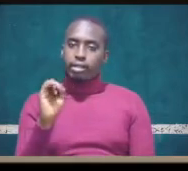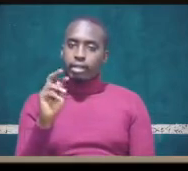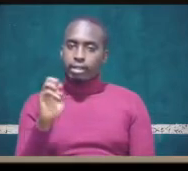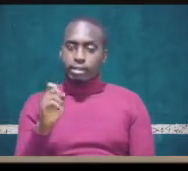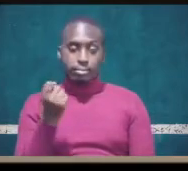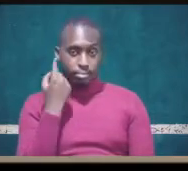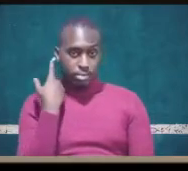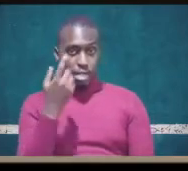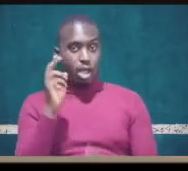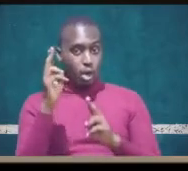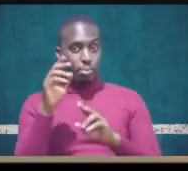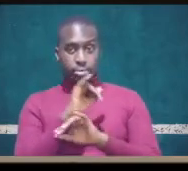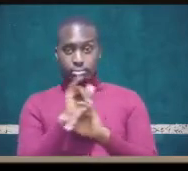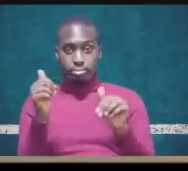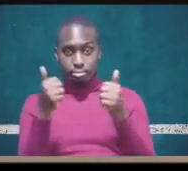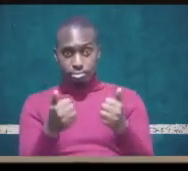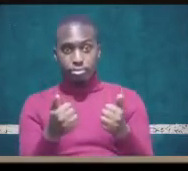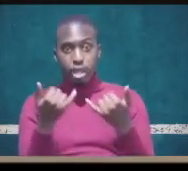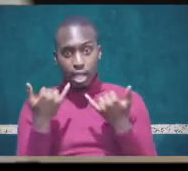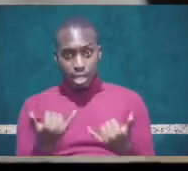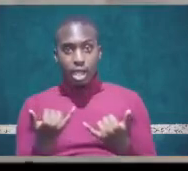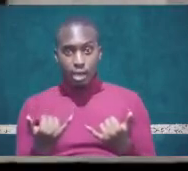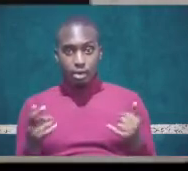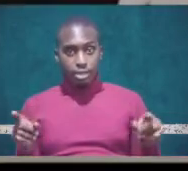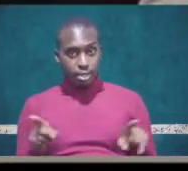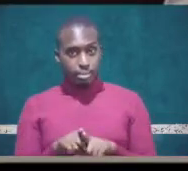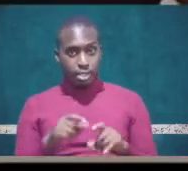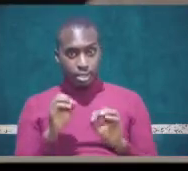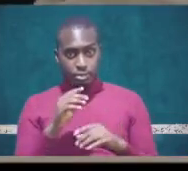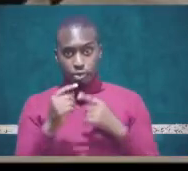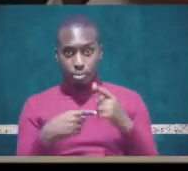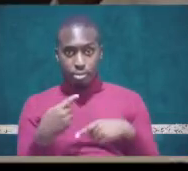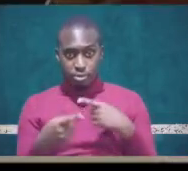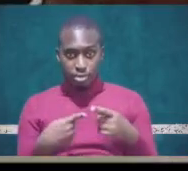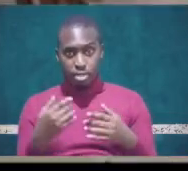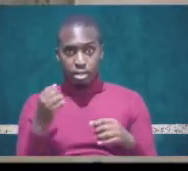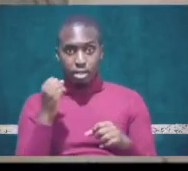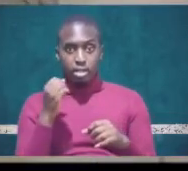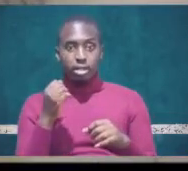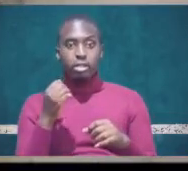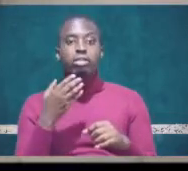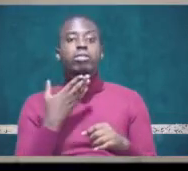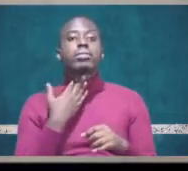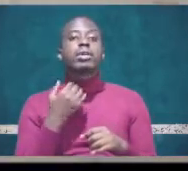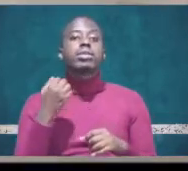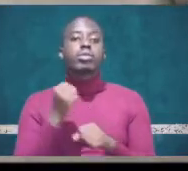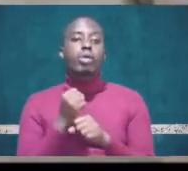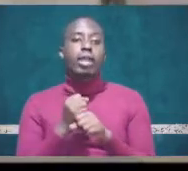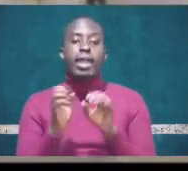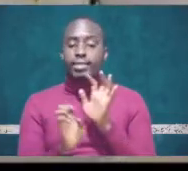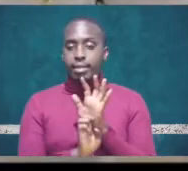this is now clear. Now, as we move, let's do the